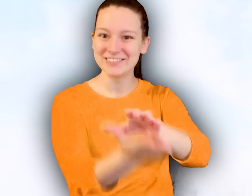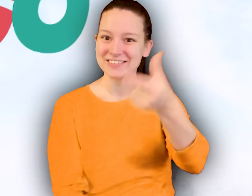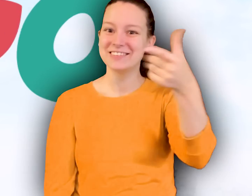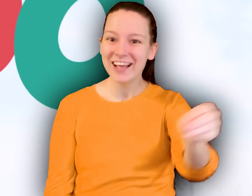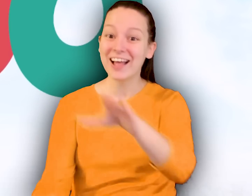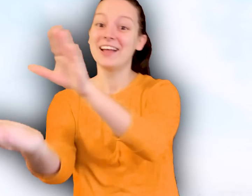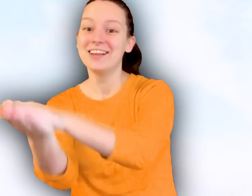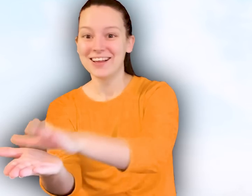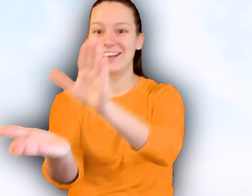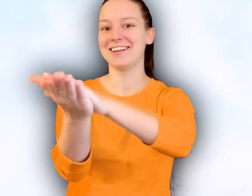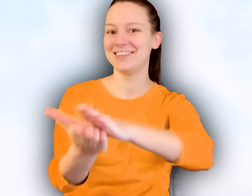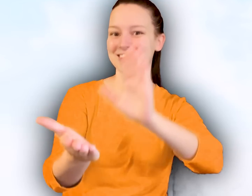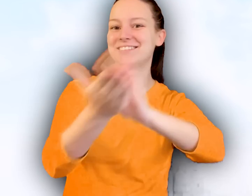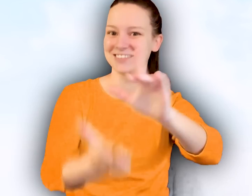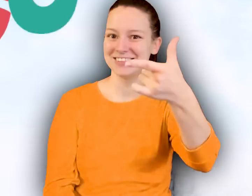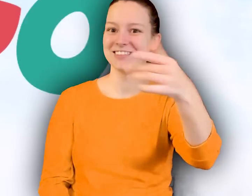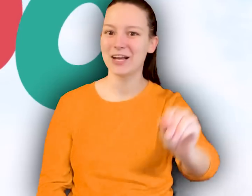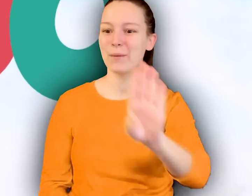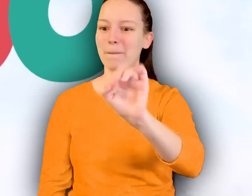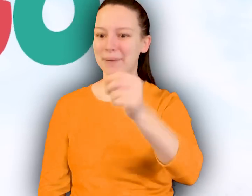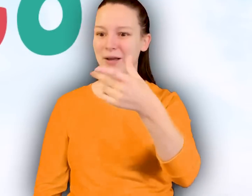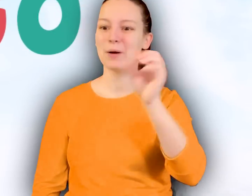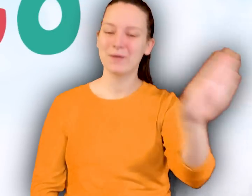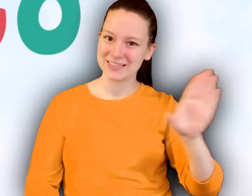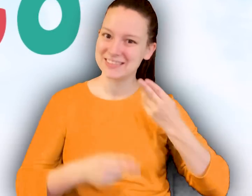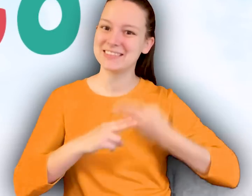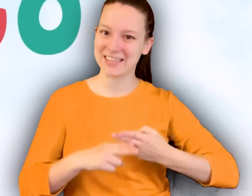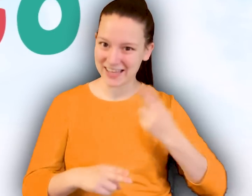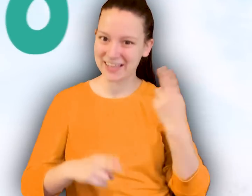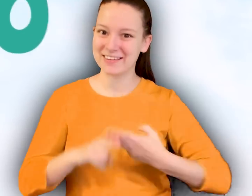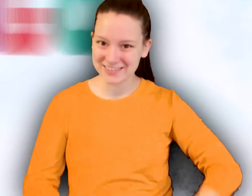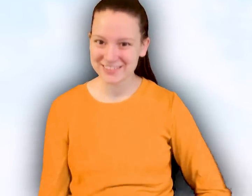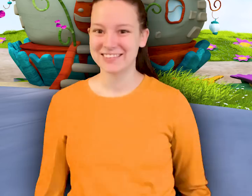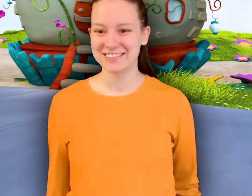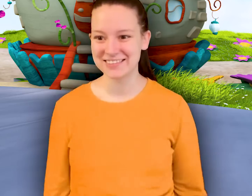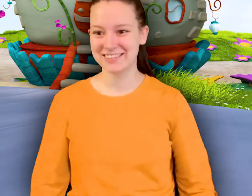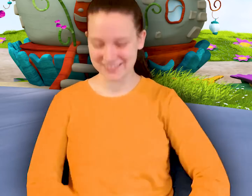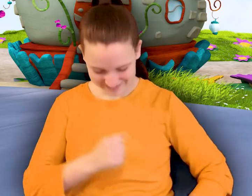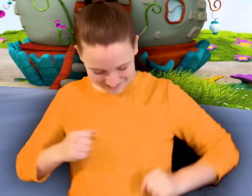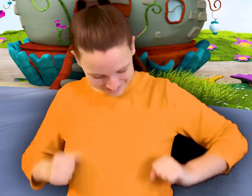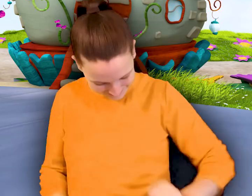do do do when Mingo was his